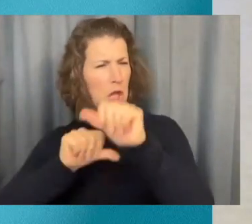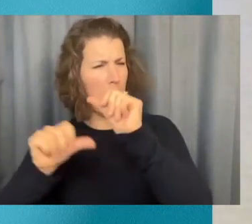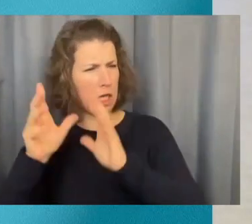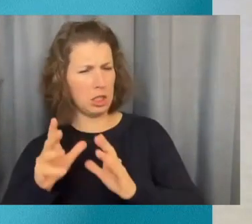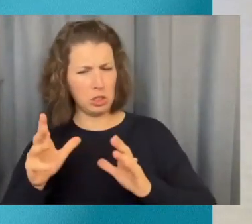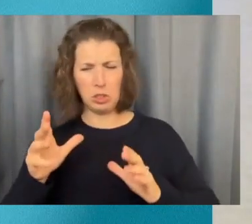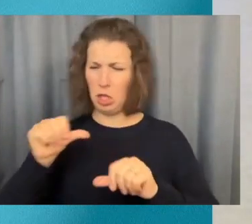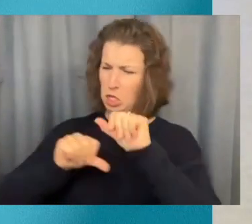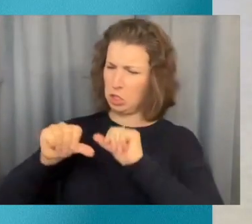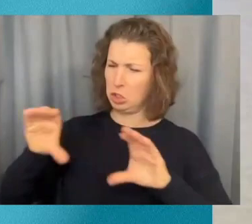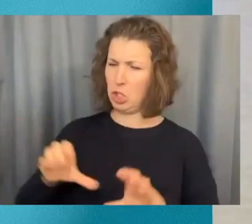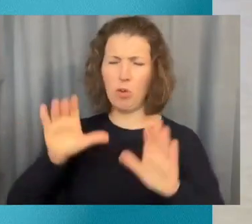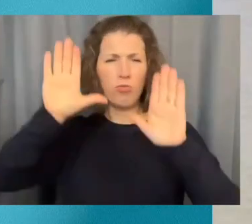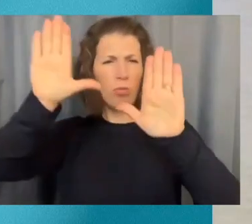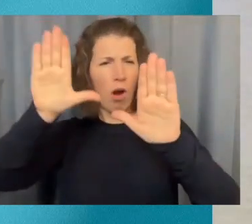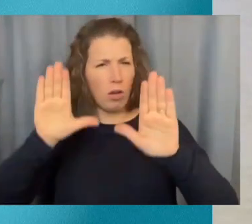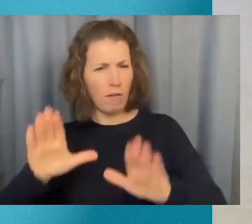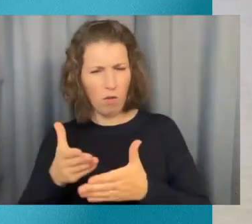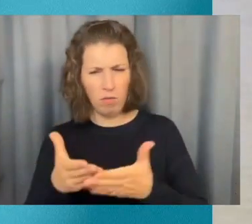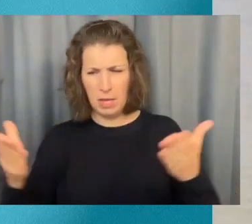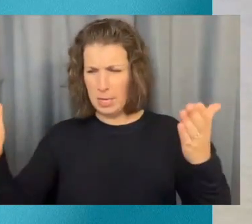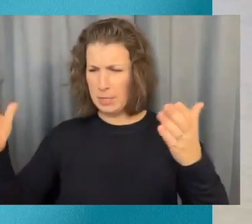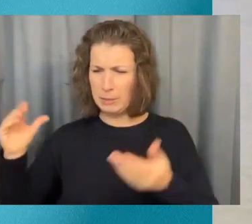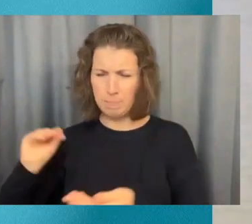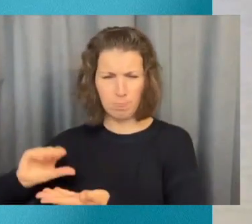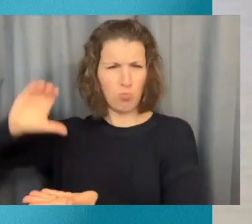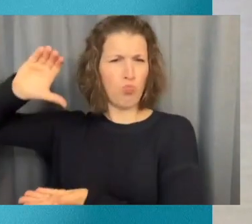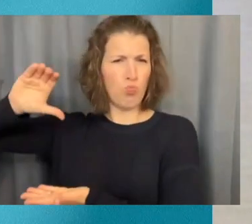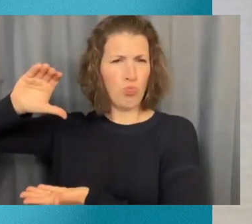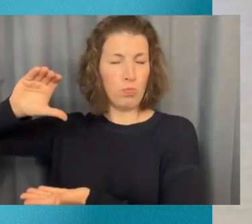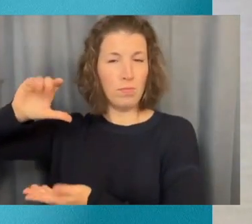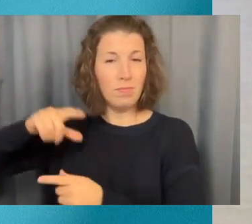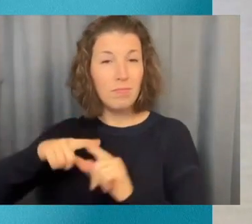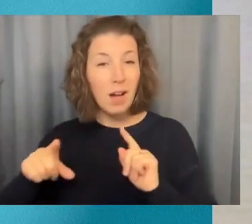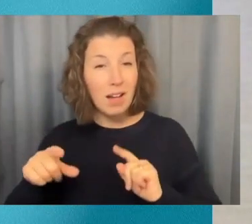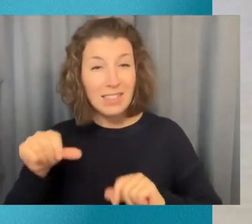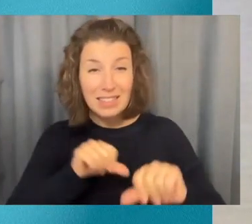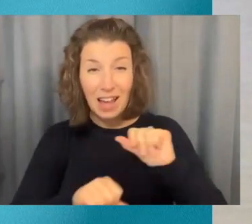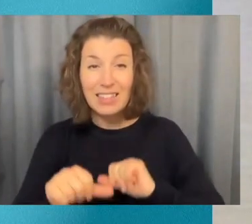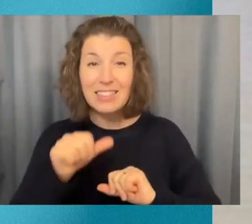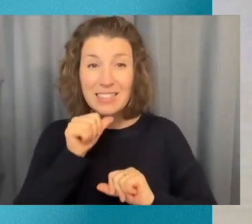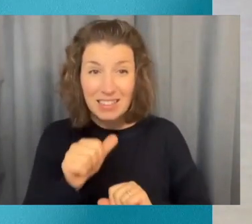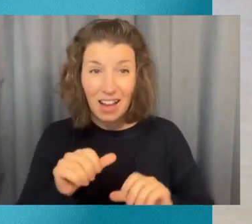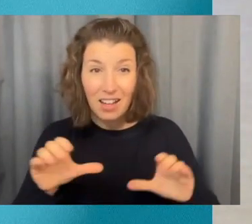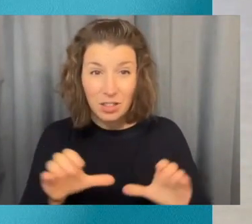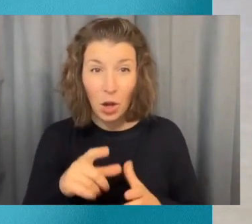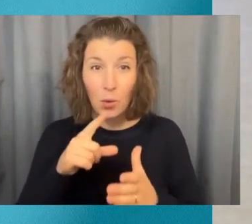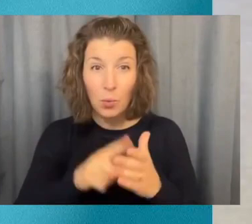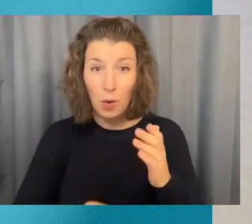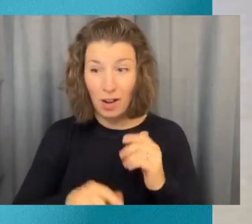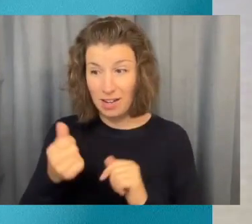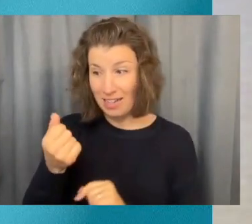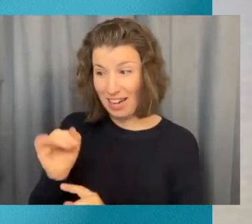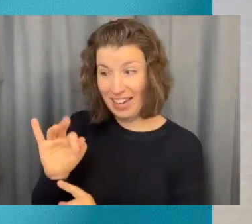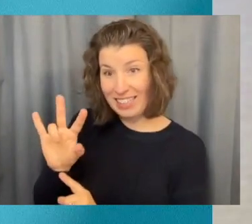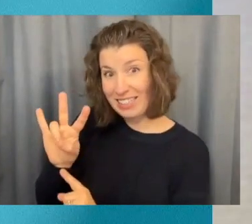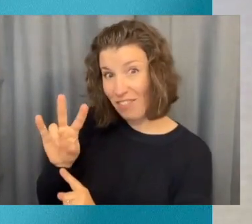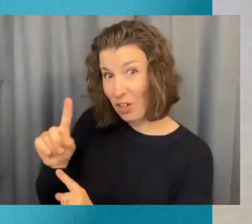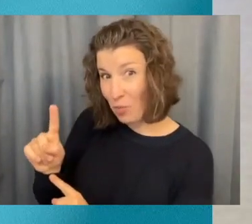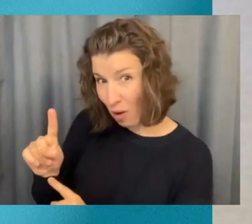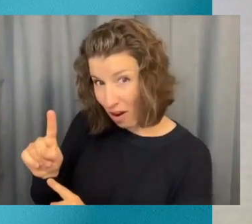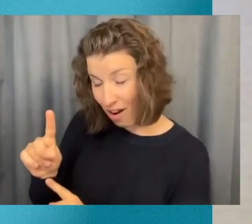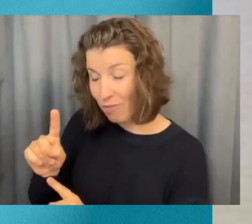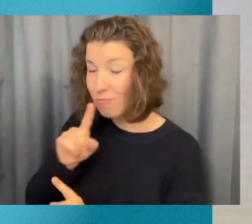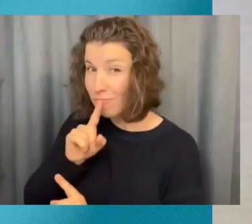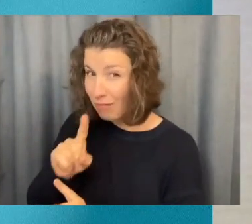things, but science has not done what it set out to do in 1971, which is to eradicate cancer